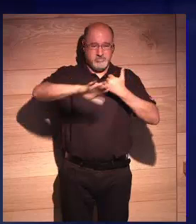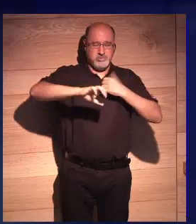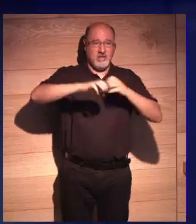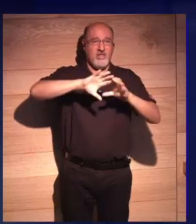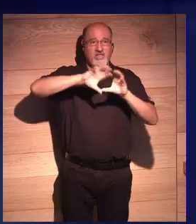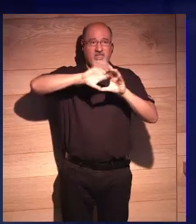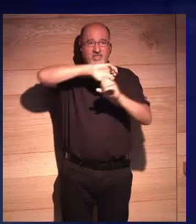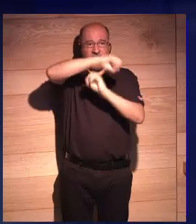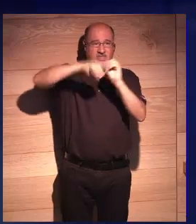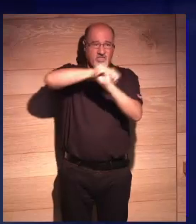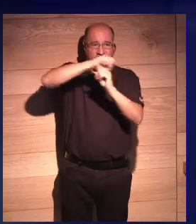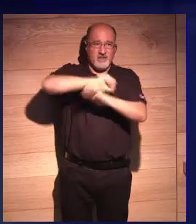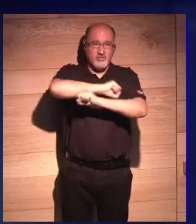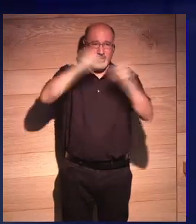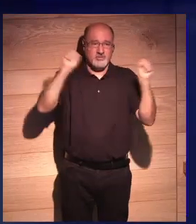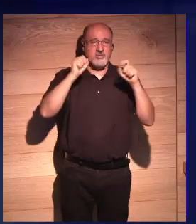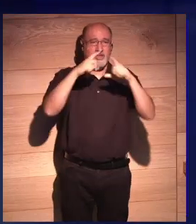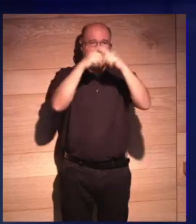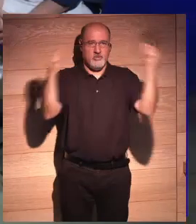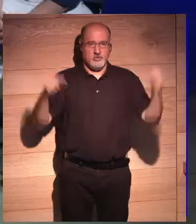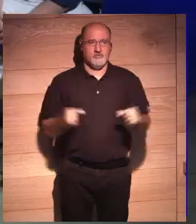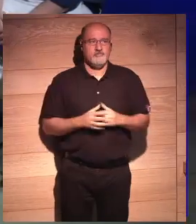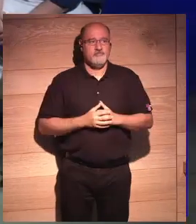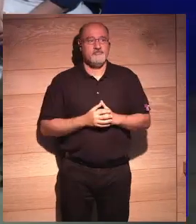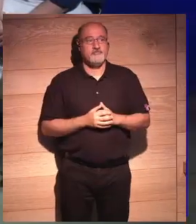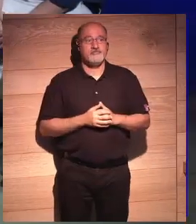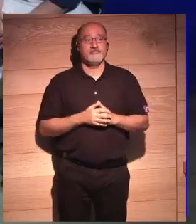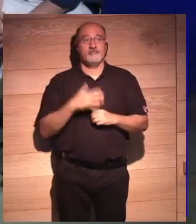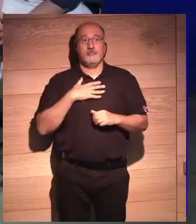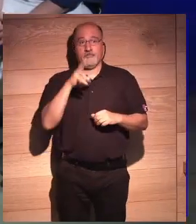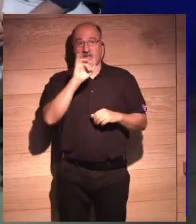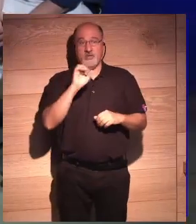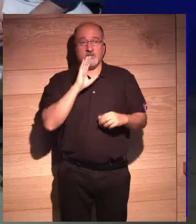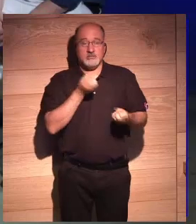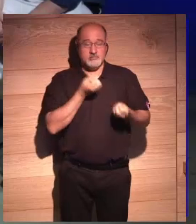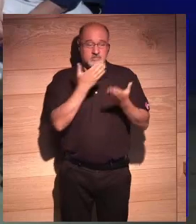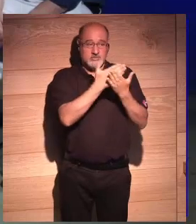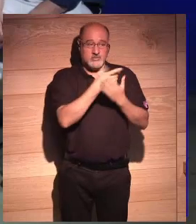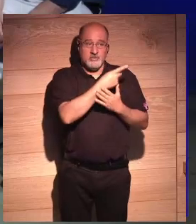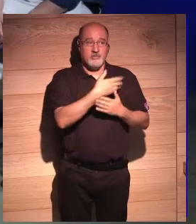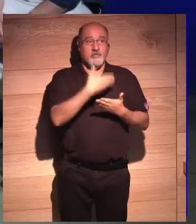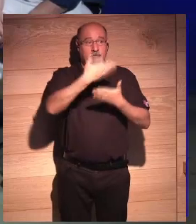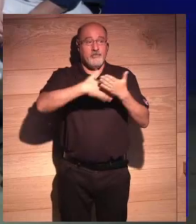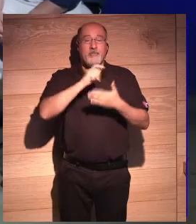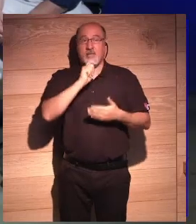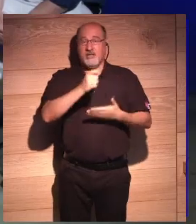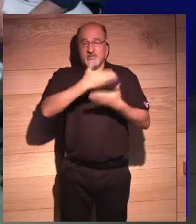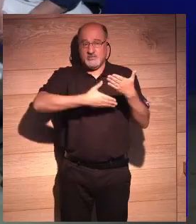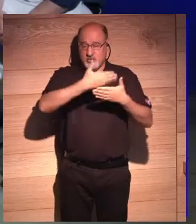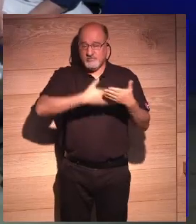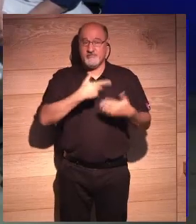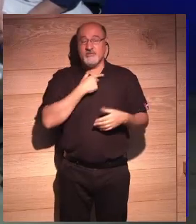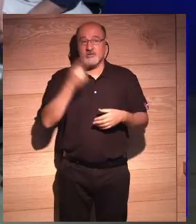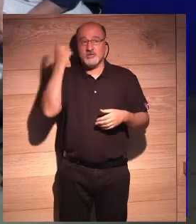of Fukushima, that power plant that exploded. So as a journalism